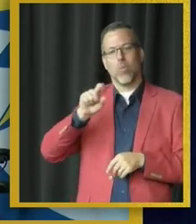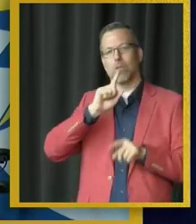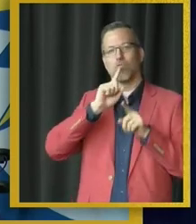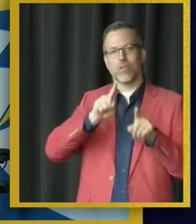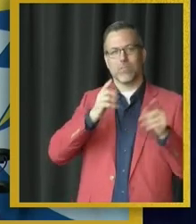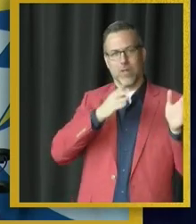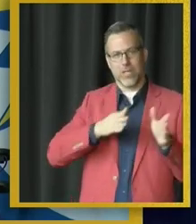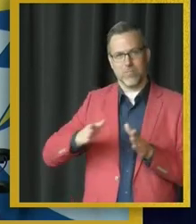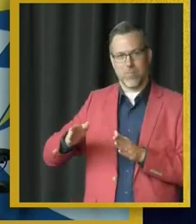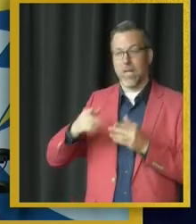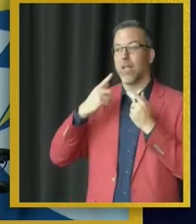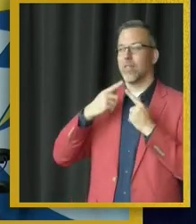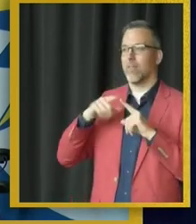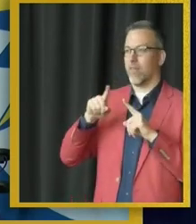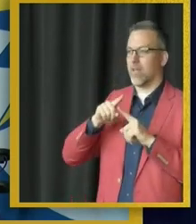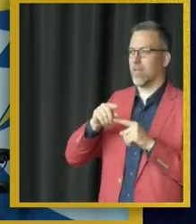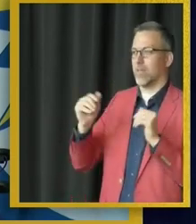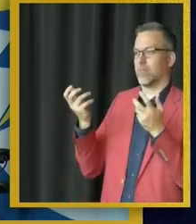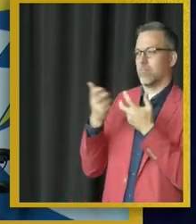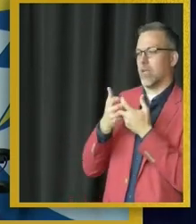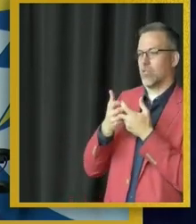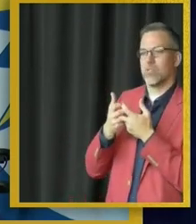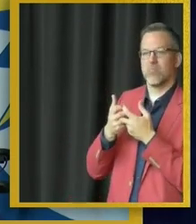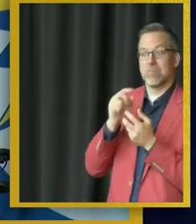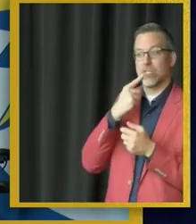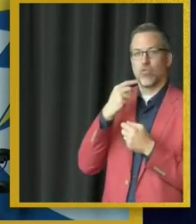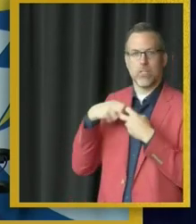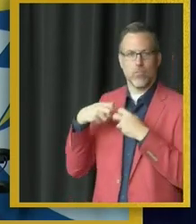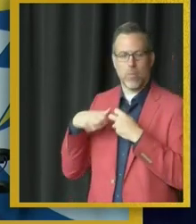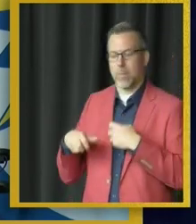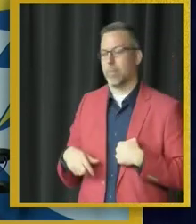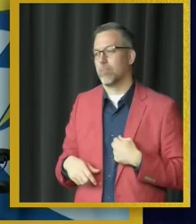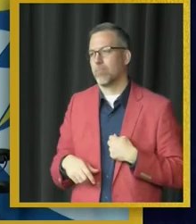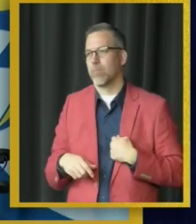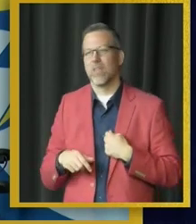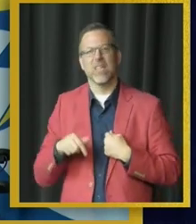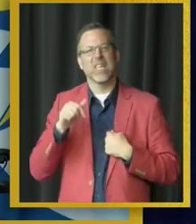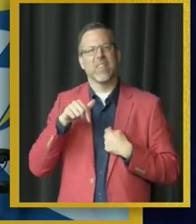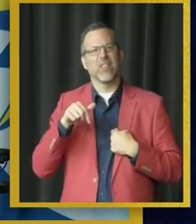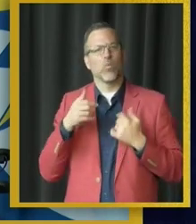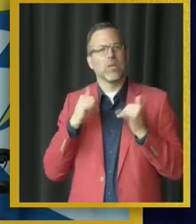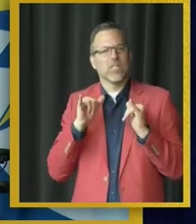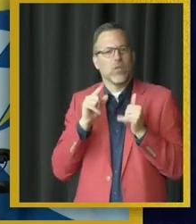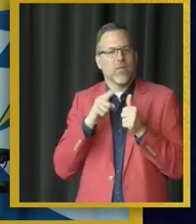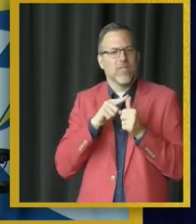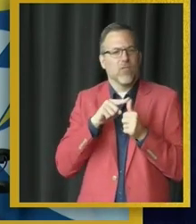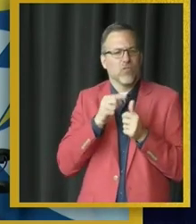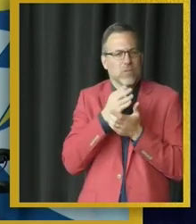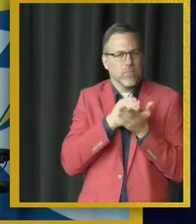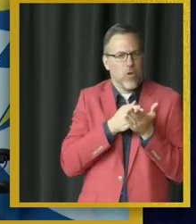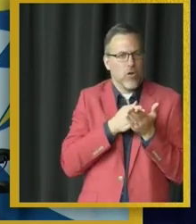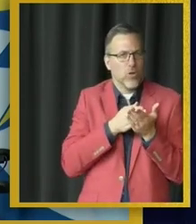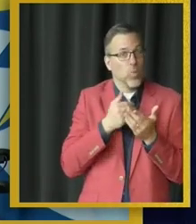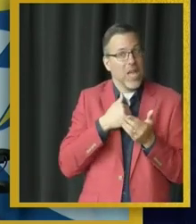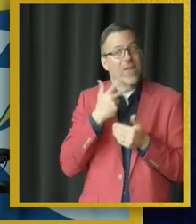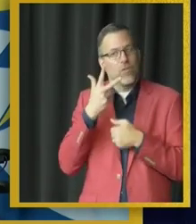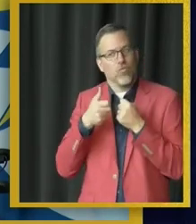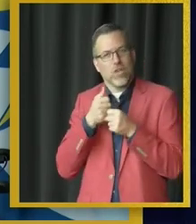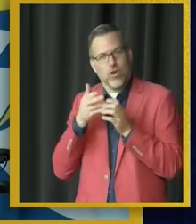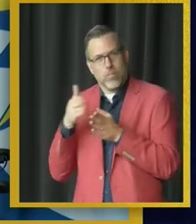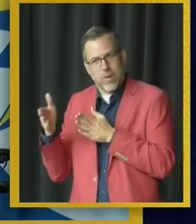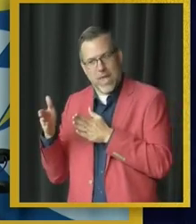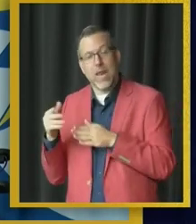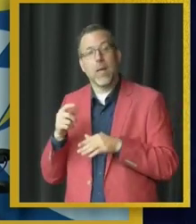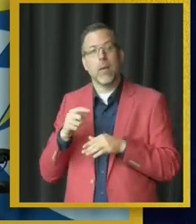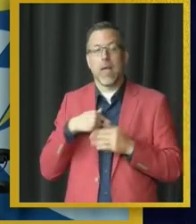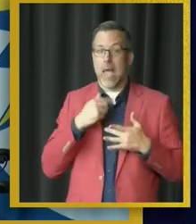matches the magnitude of the problem. Now, we're just in the first phase of a 3-year plan, but I'm excited